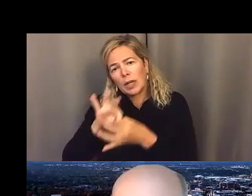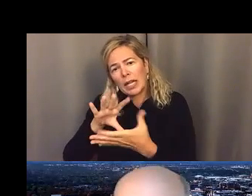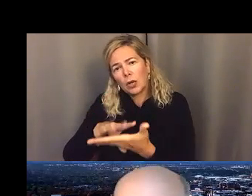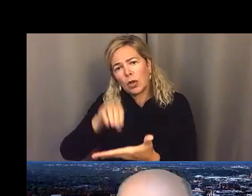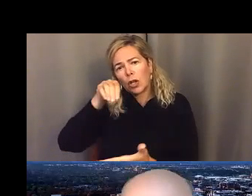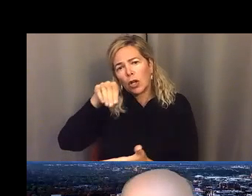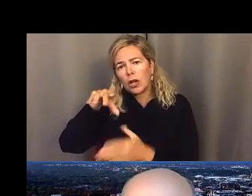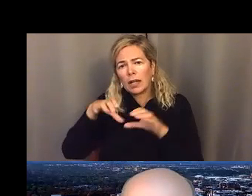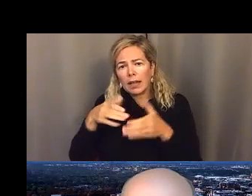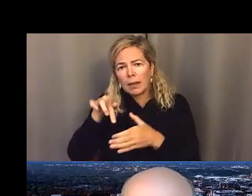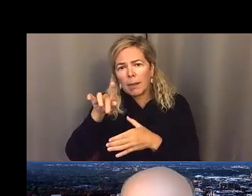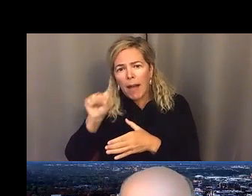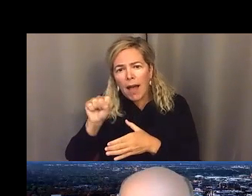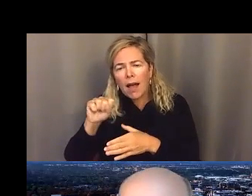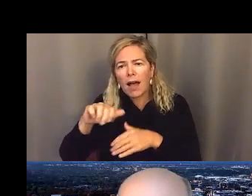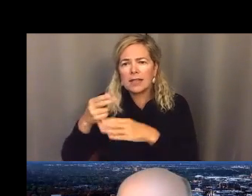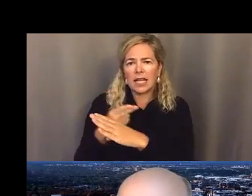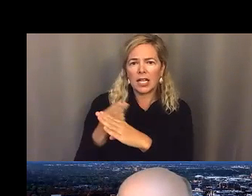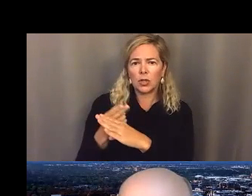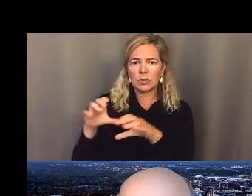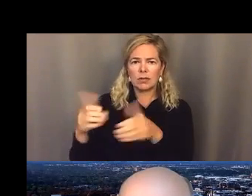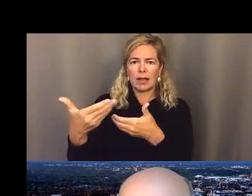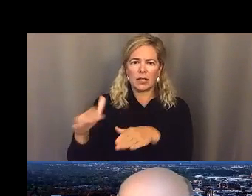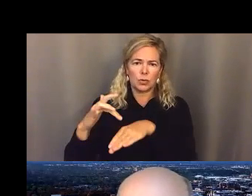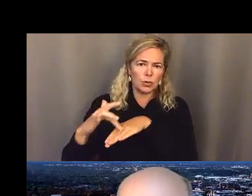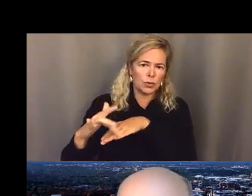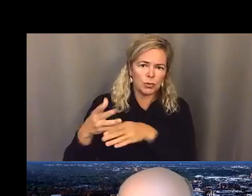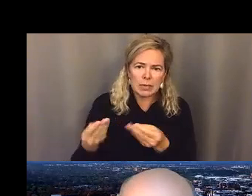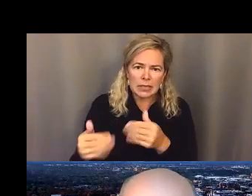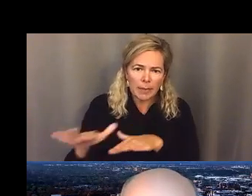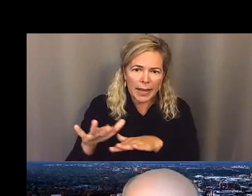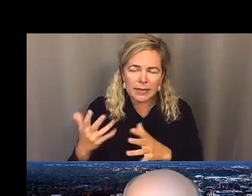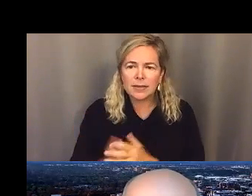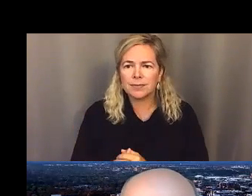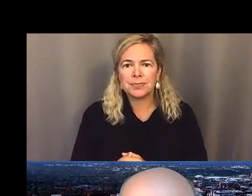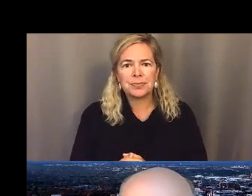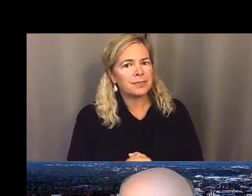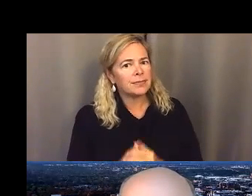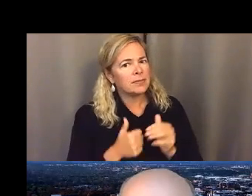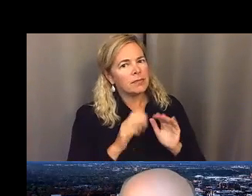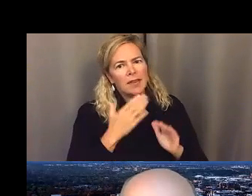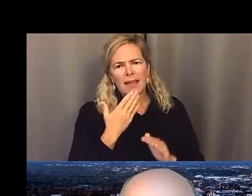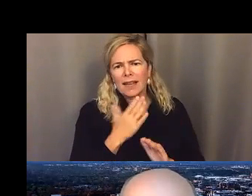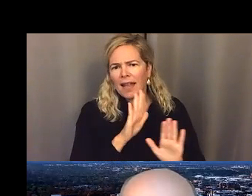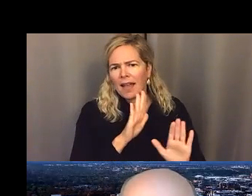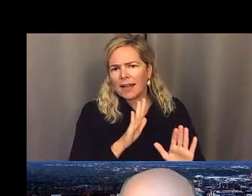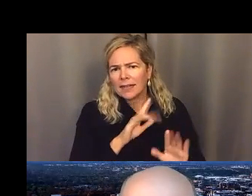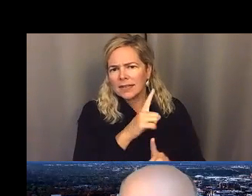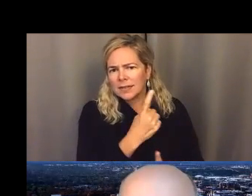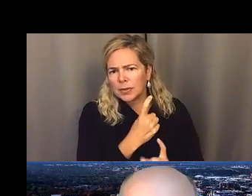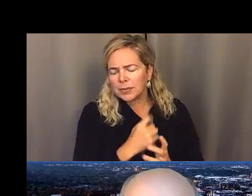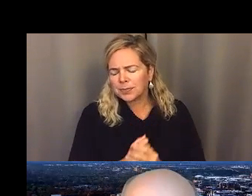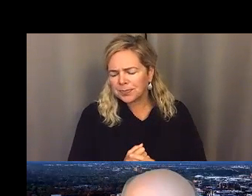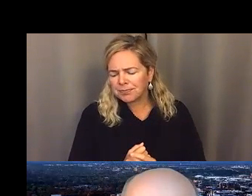spaces? Yeah, thanks. That's an excellent question. And like most of the things we're talking about, it's